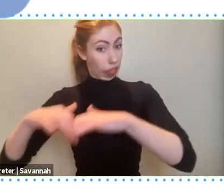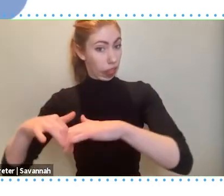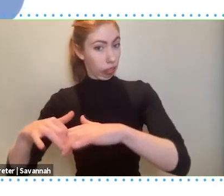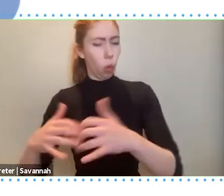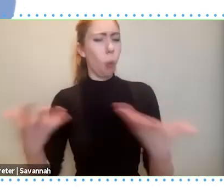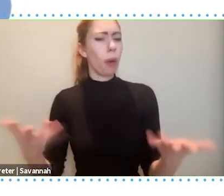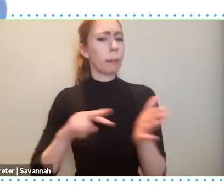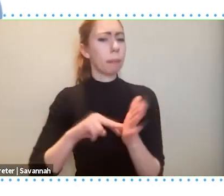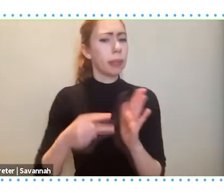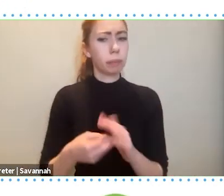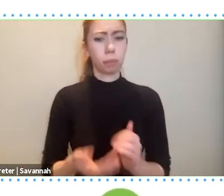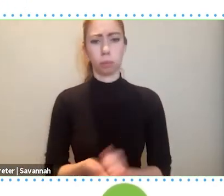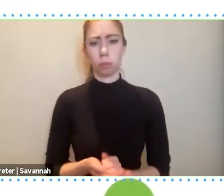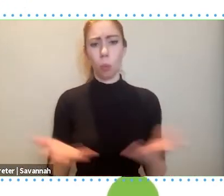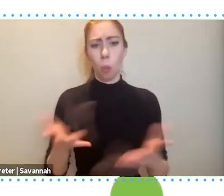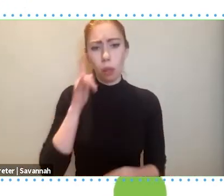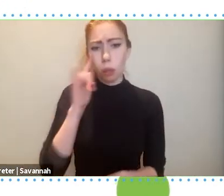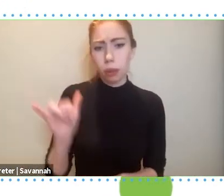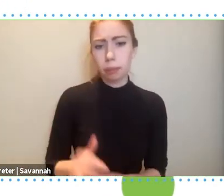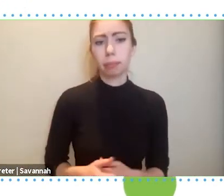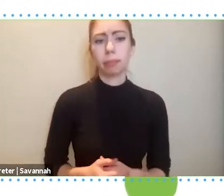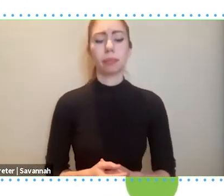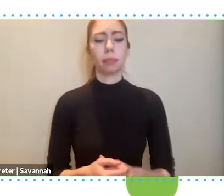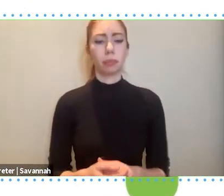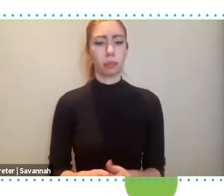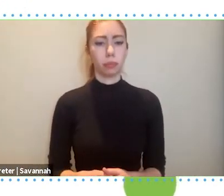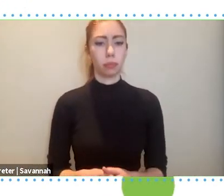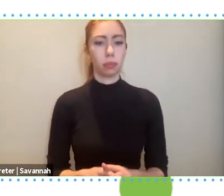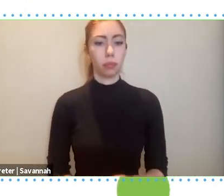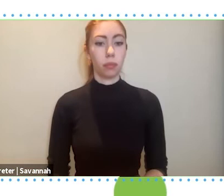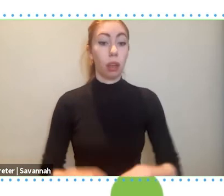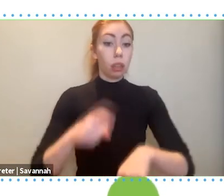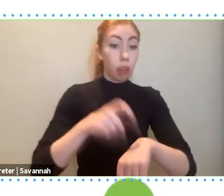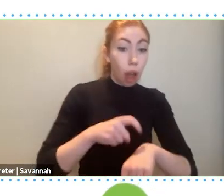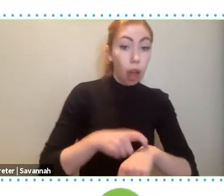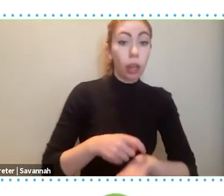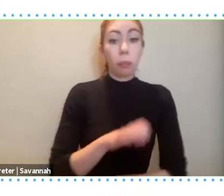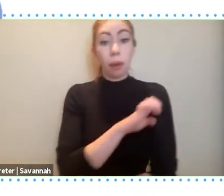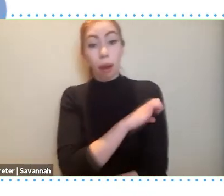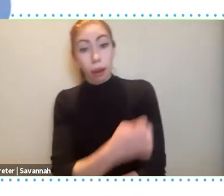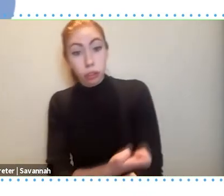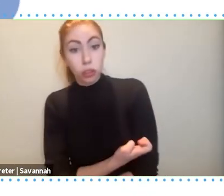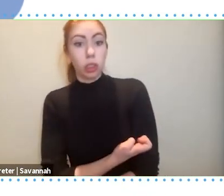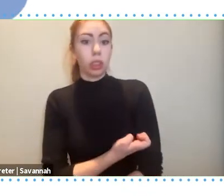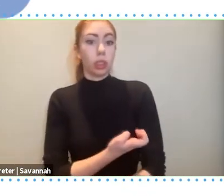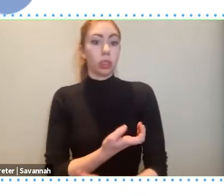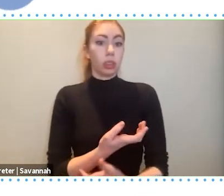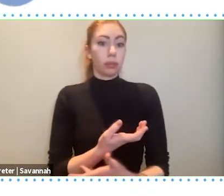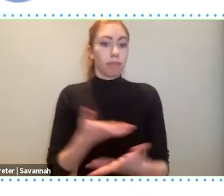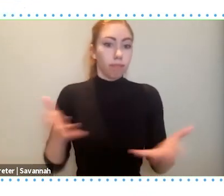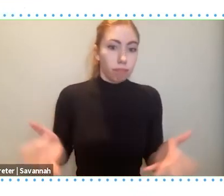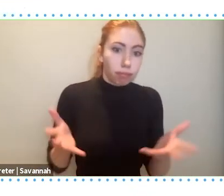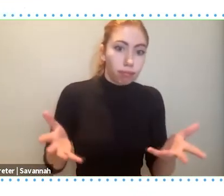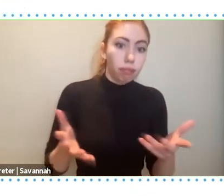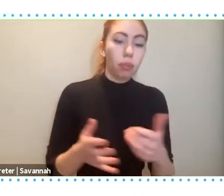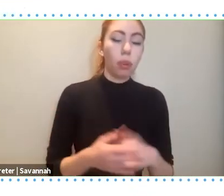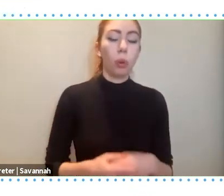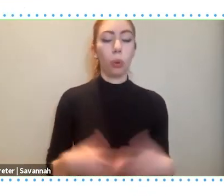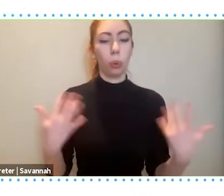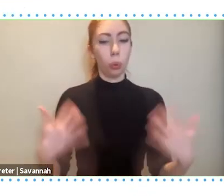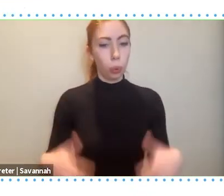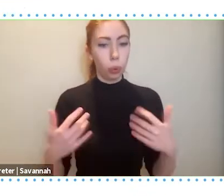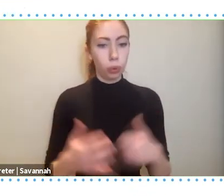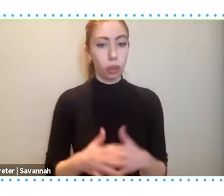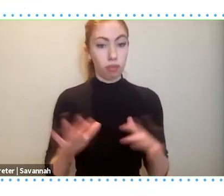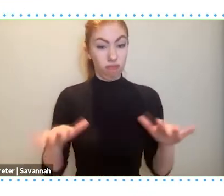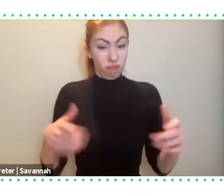an inordinate amount of staff resources, time, energy, and effort towards managing a board and possibly educating them about the sector